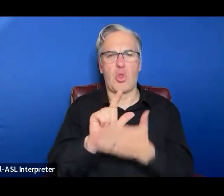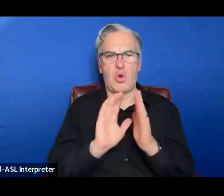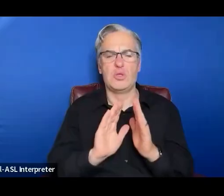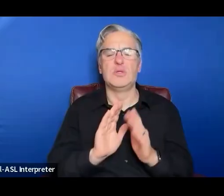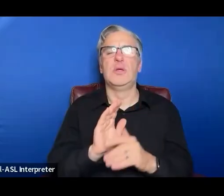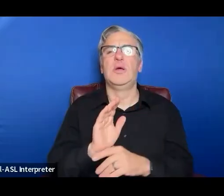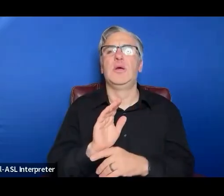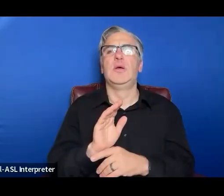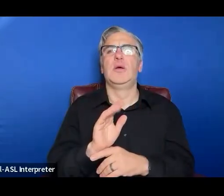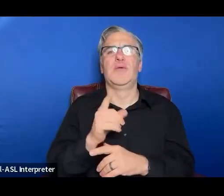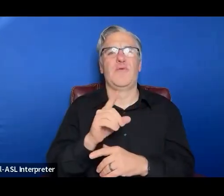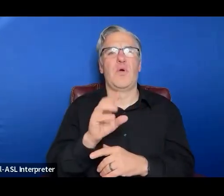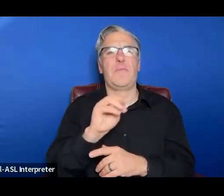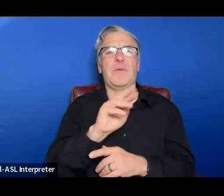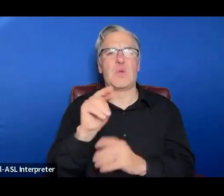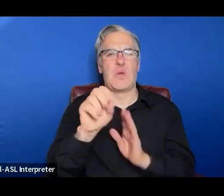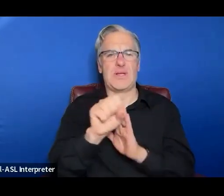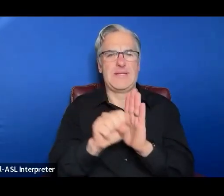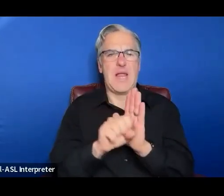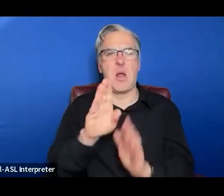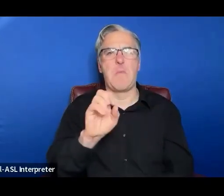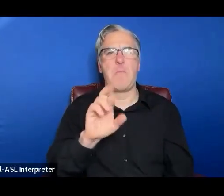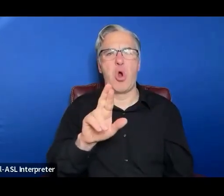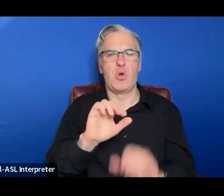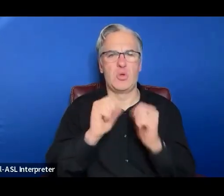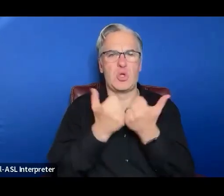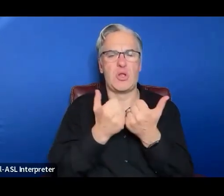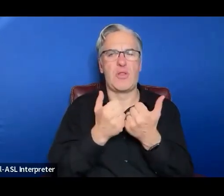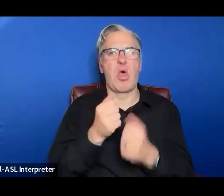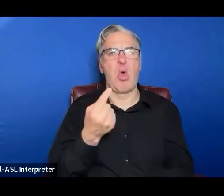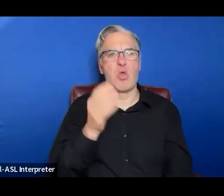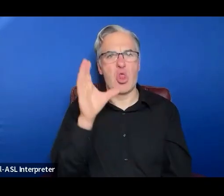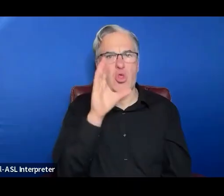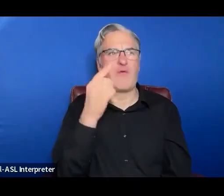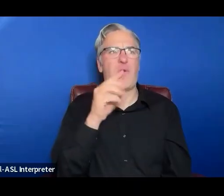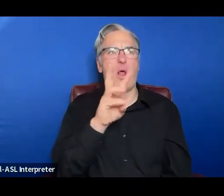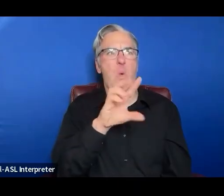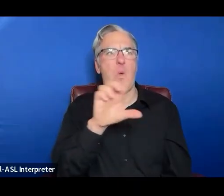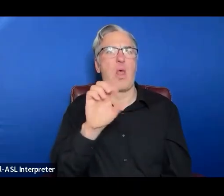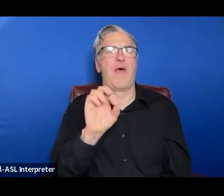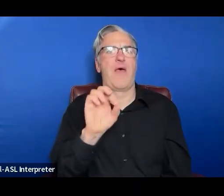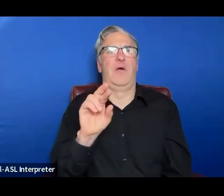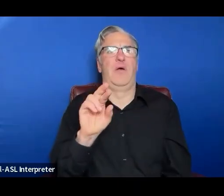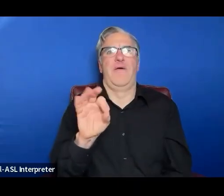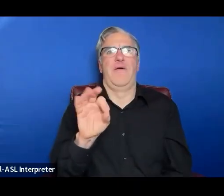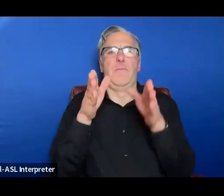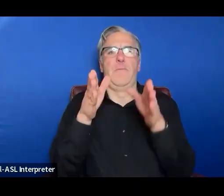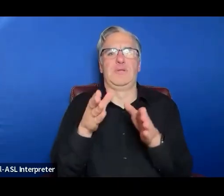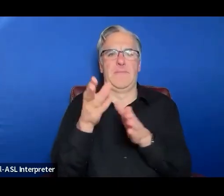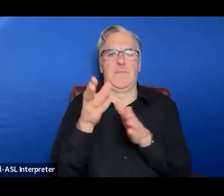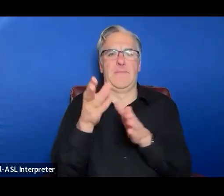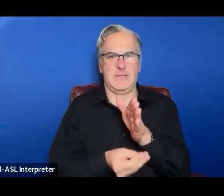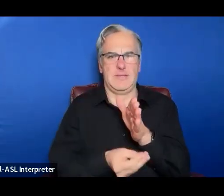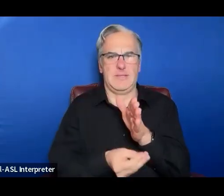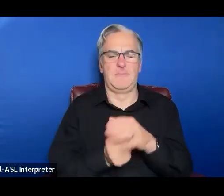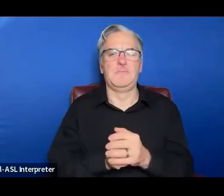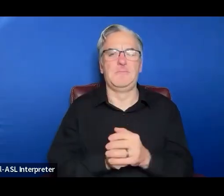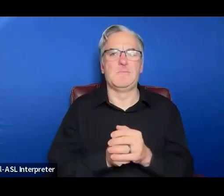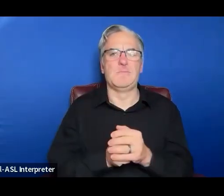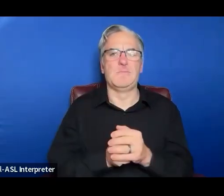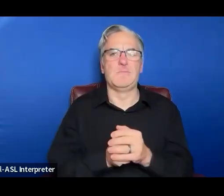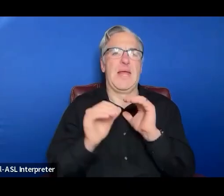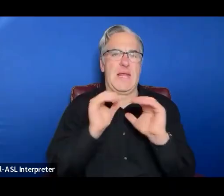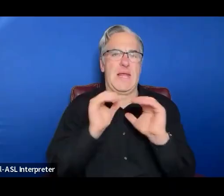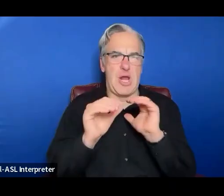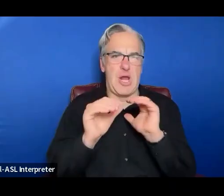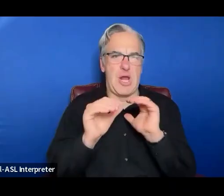the Minnesota State Bar Association. They're always looking for the will of somebody who's passed. So